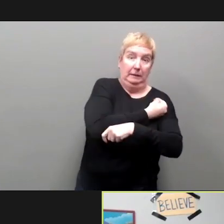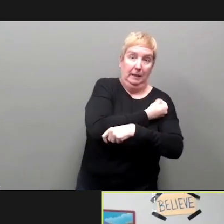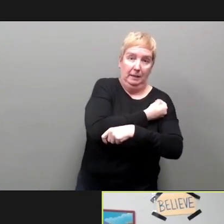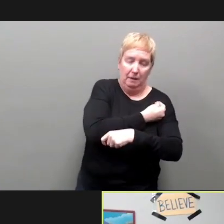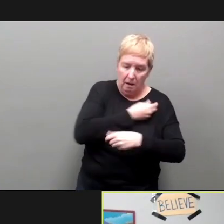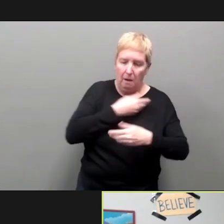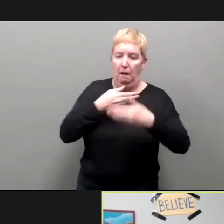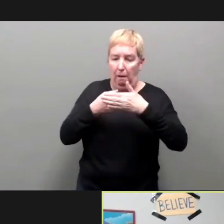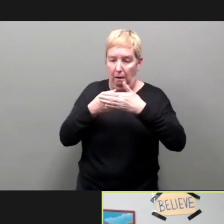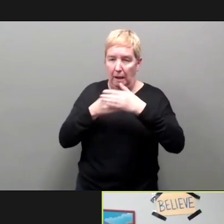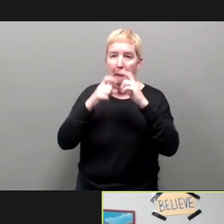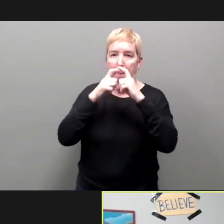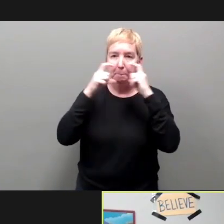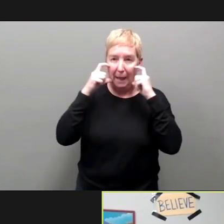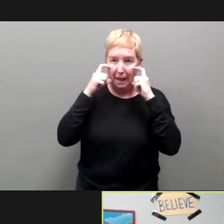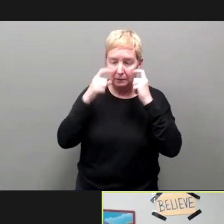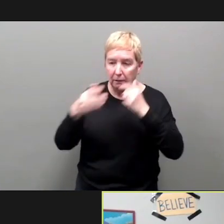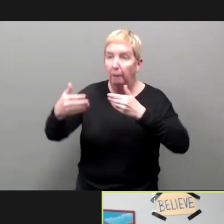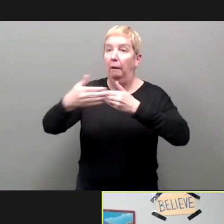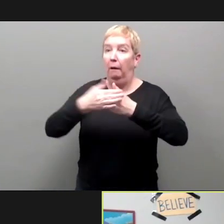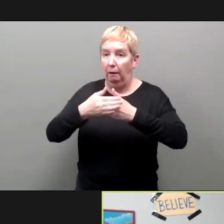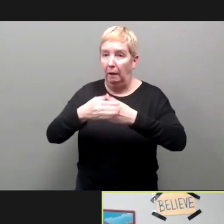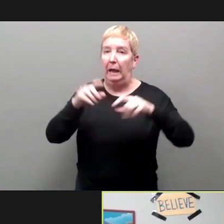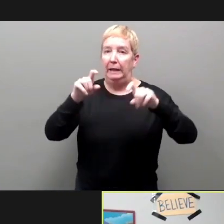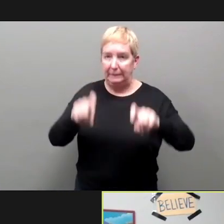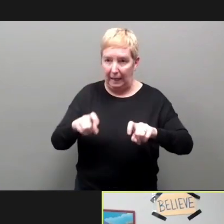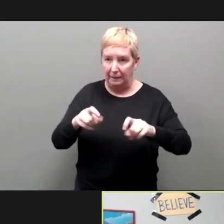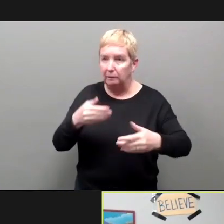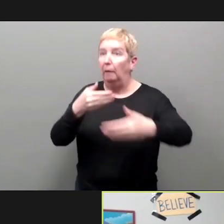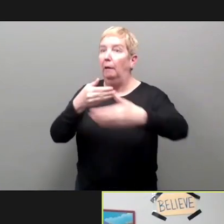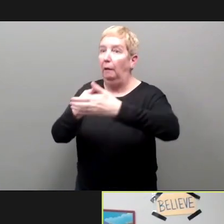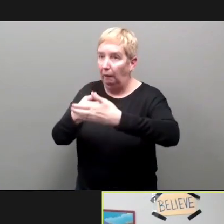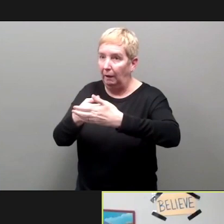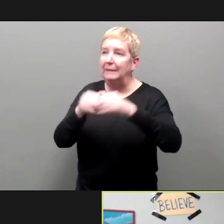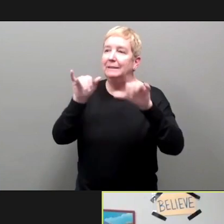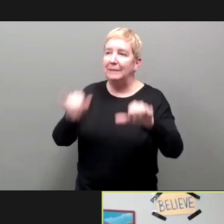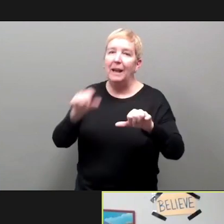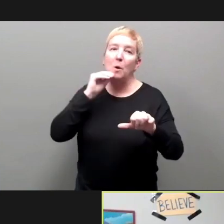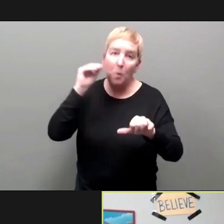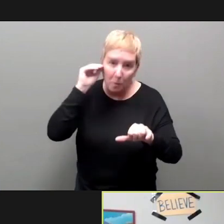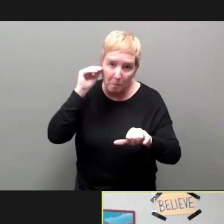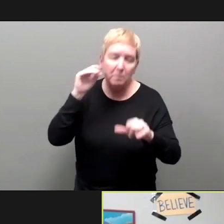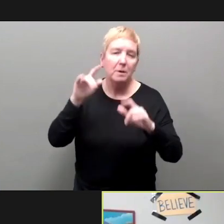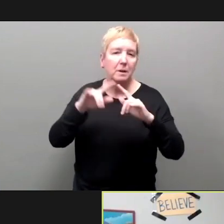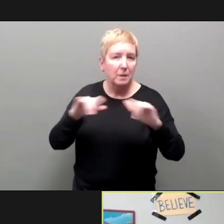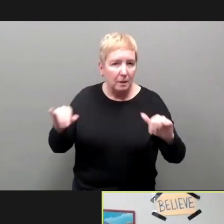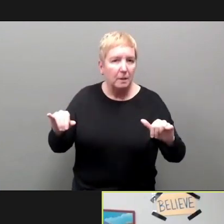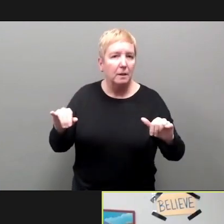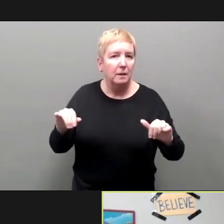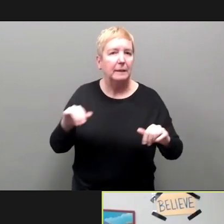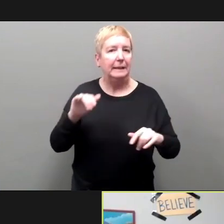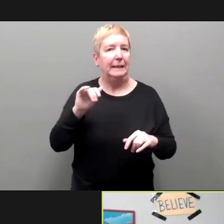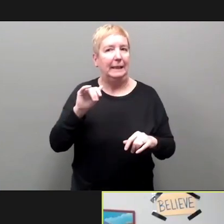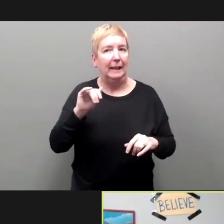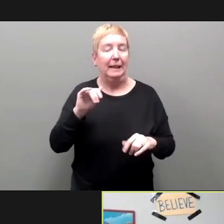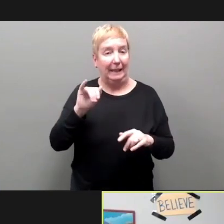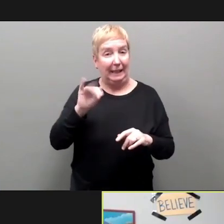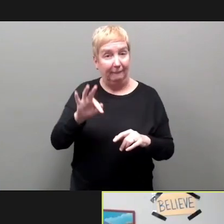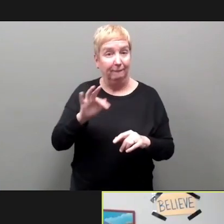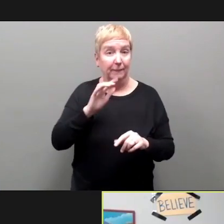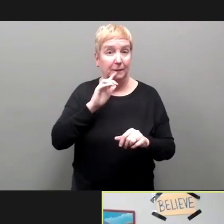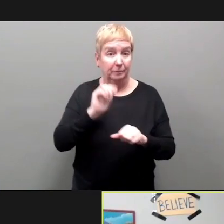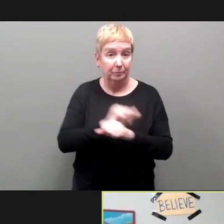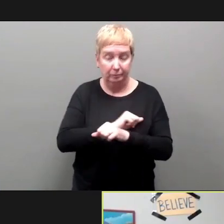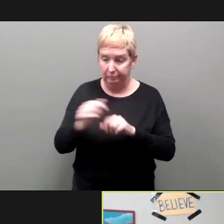and isolating, or preventing ourselves from getting sicker when we